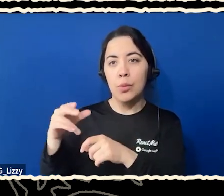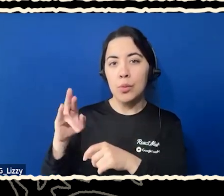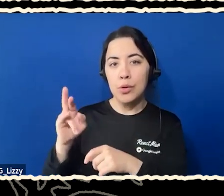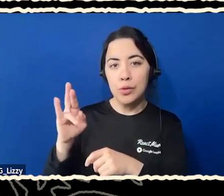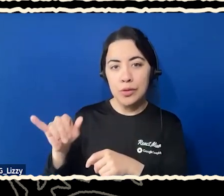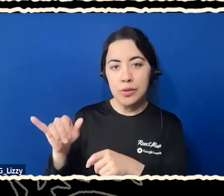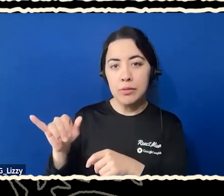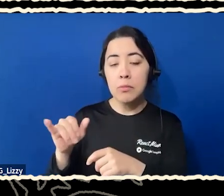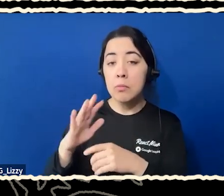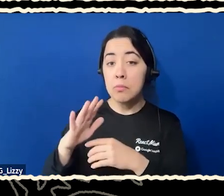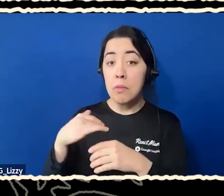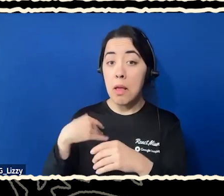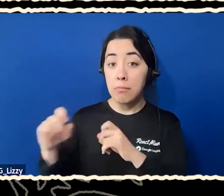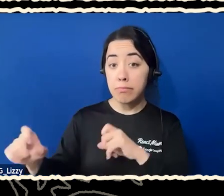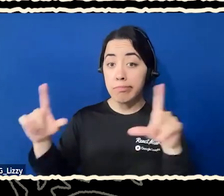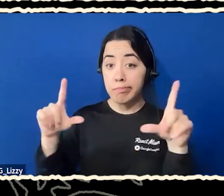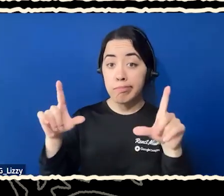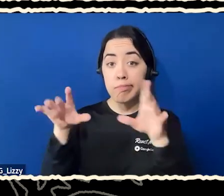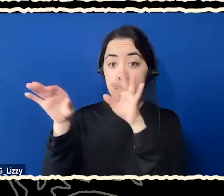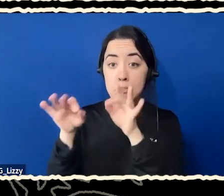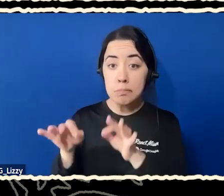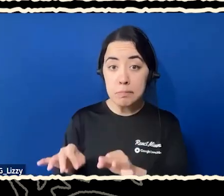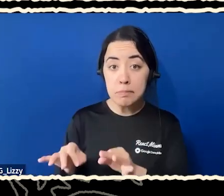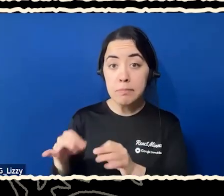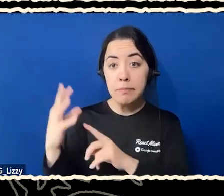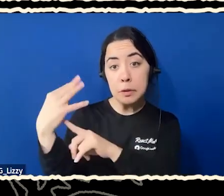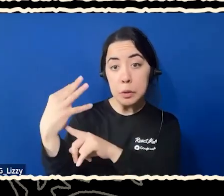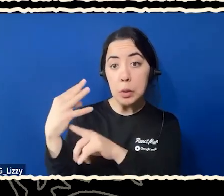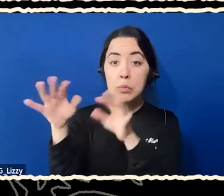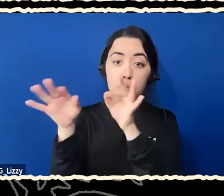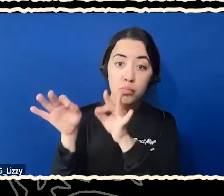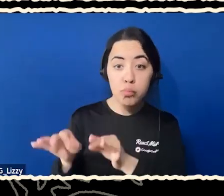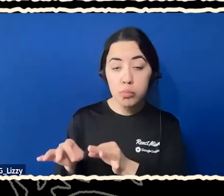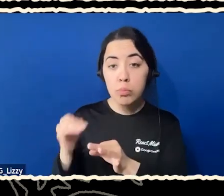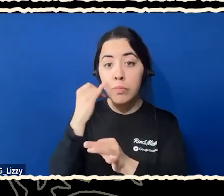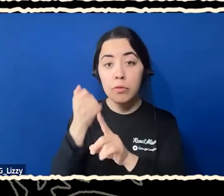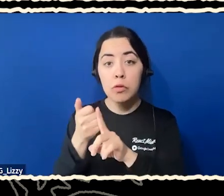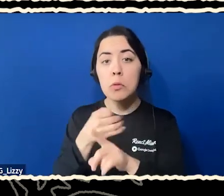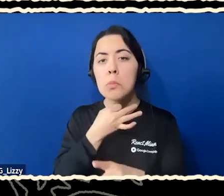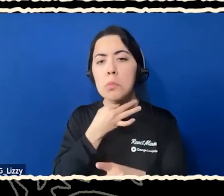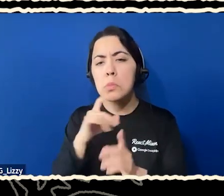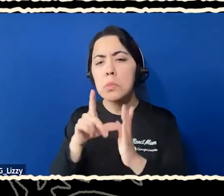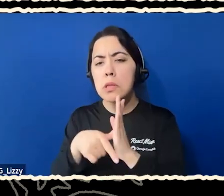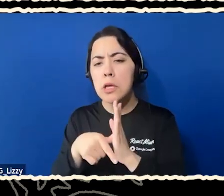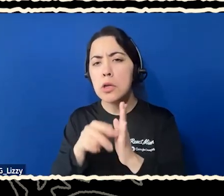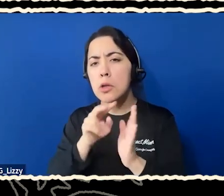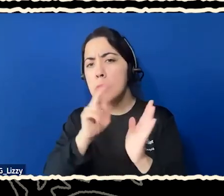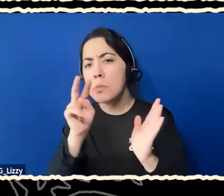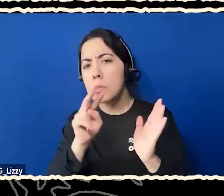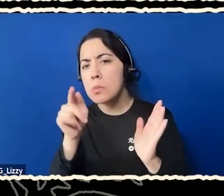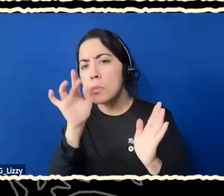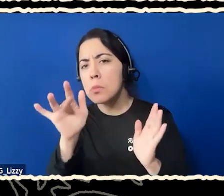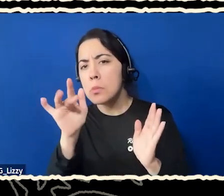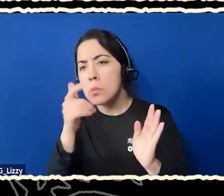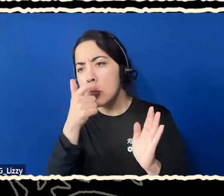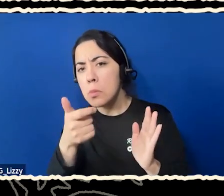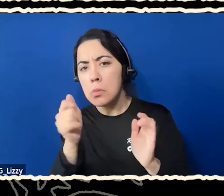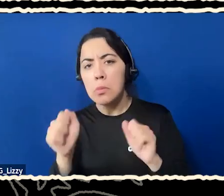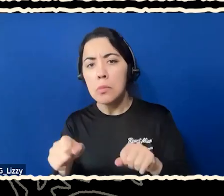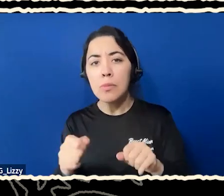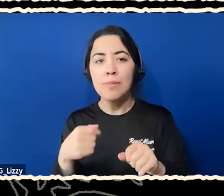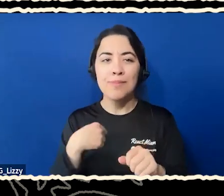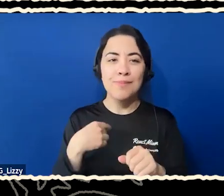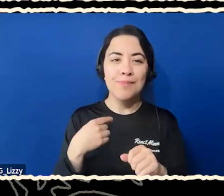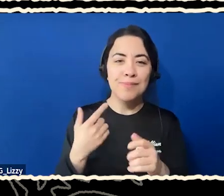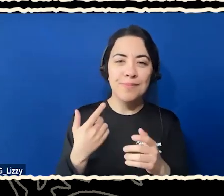recorded videos. Here they are. If you want to see them later, unfortunately, I can't do the same full demo here